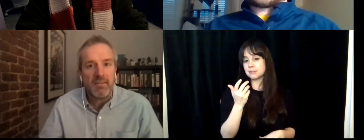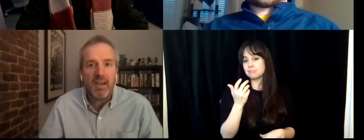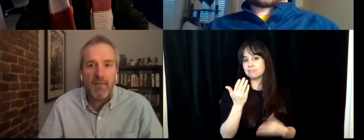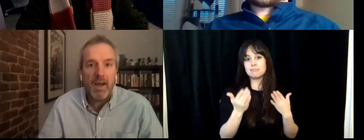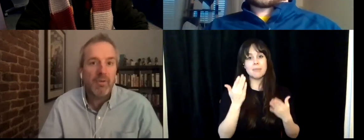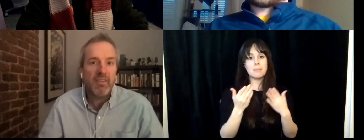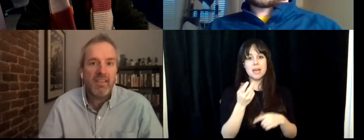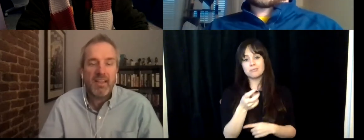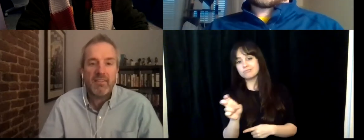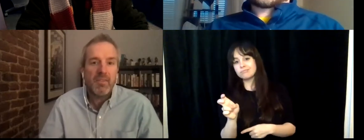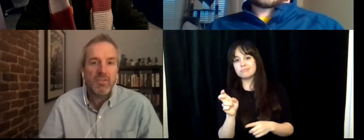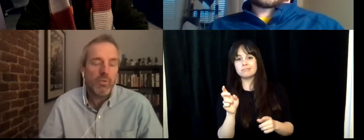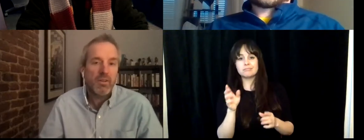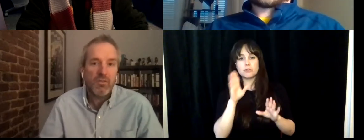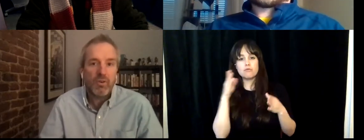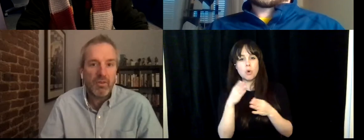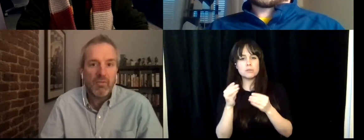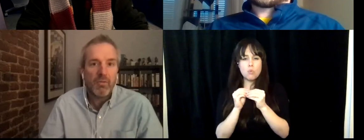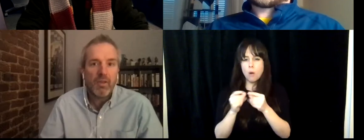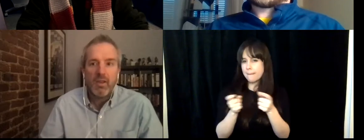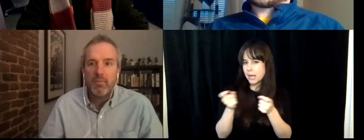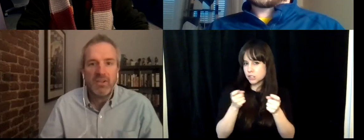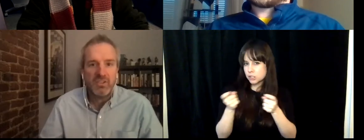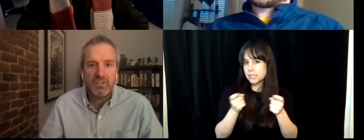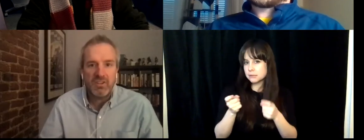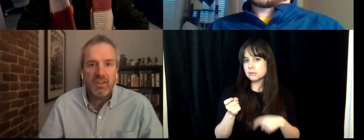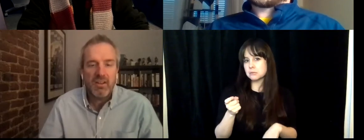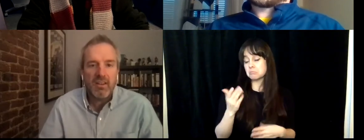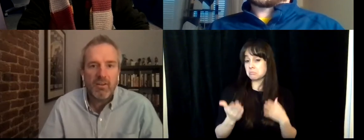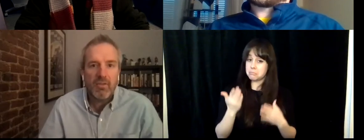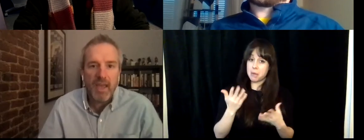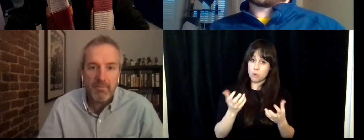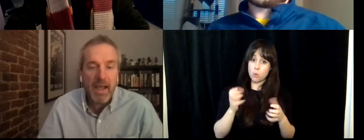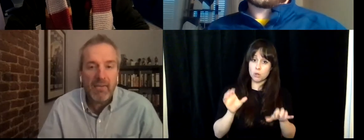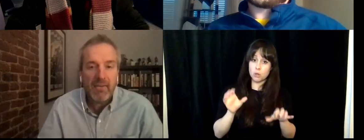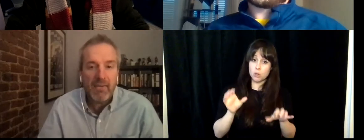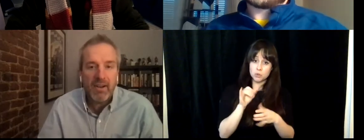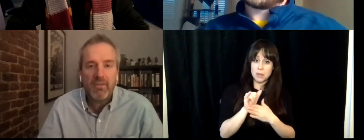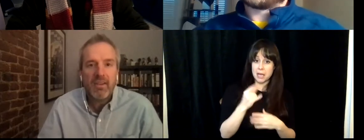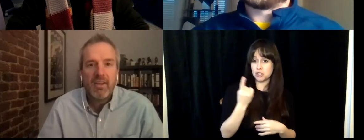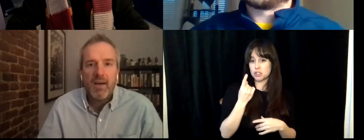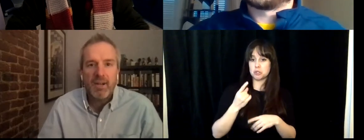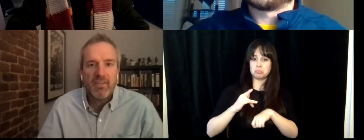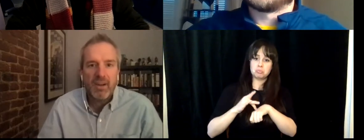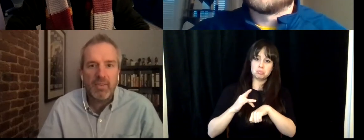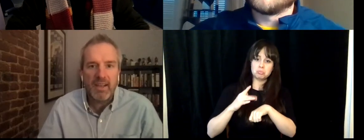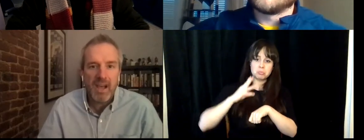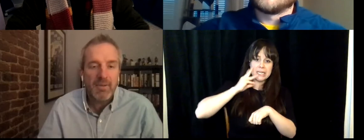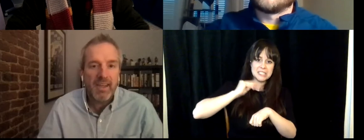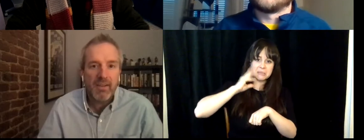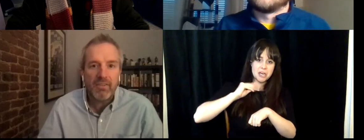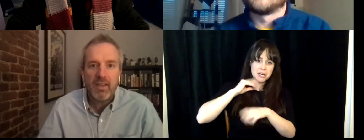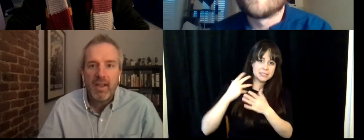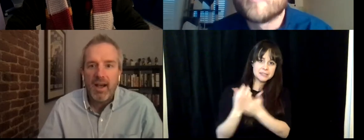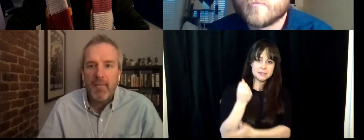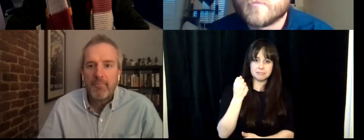management, I would say that that's something that you would want to do for, potentially just to get, that background and understand what that job